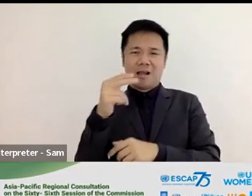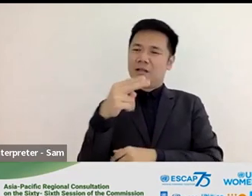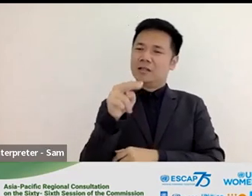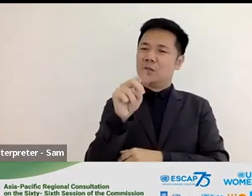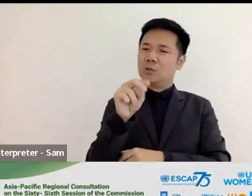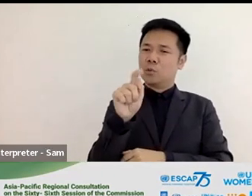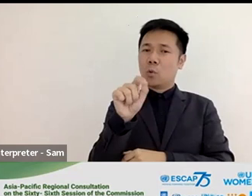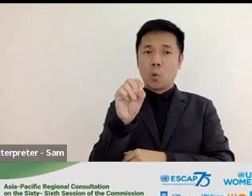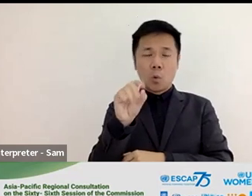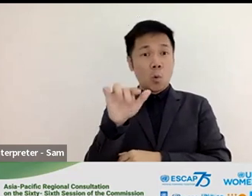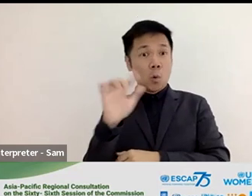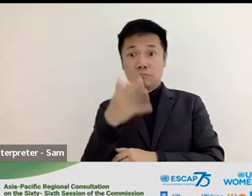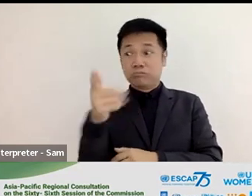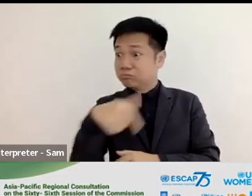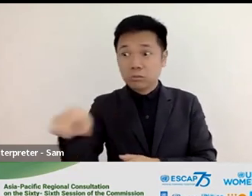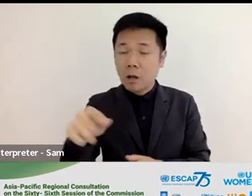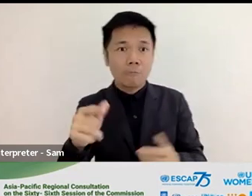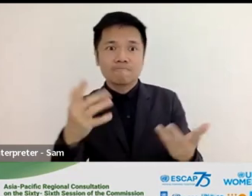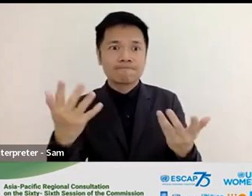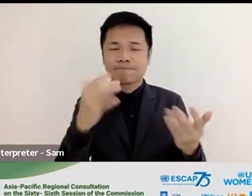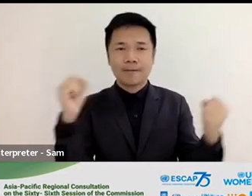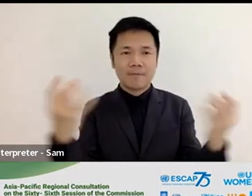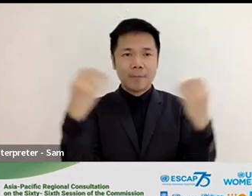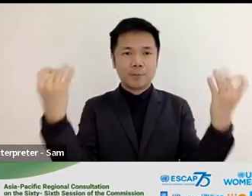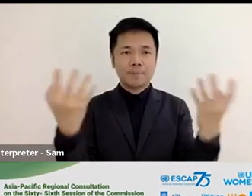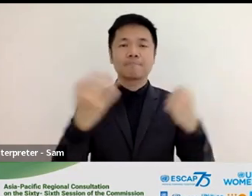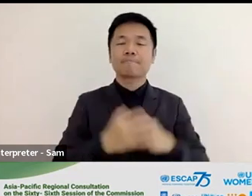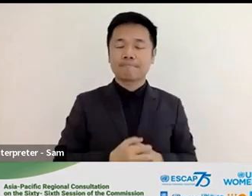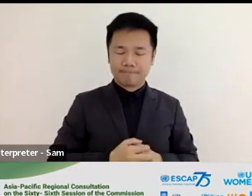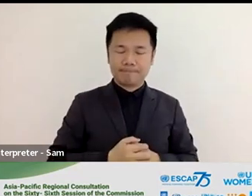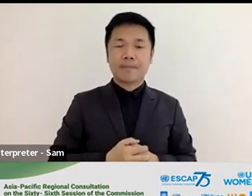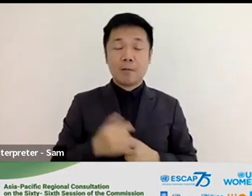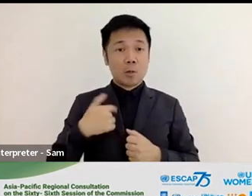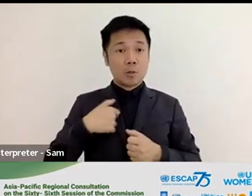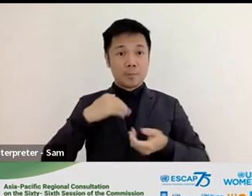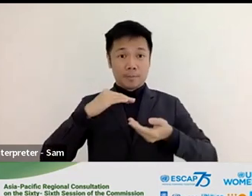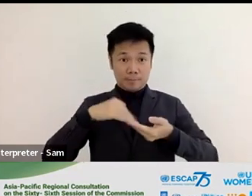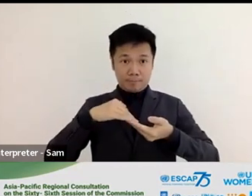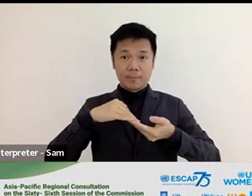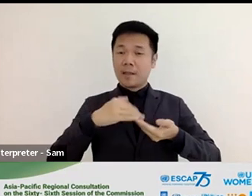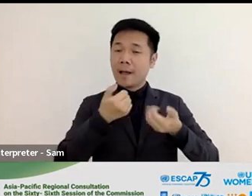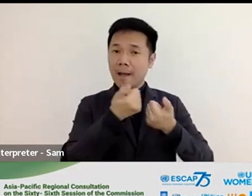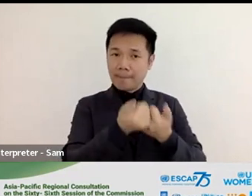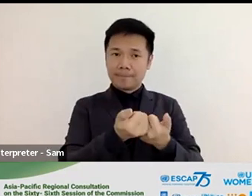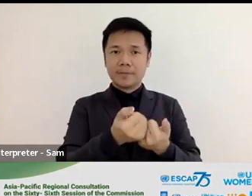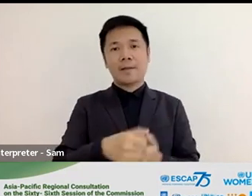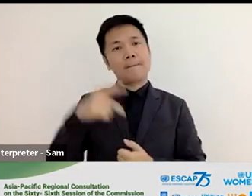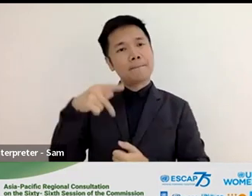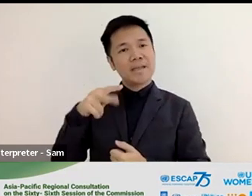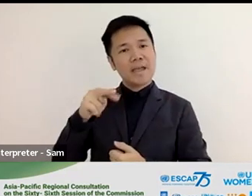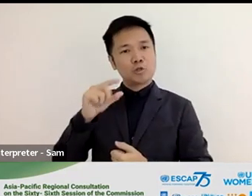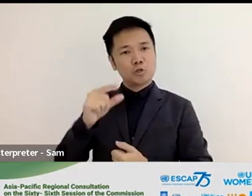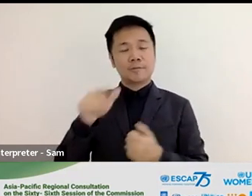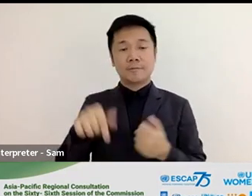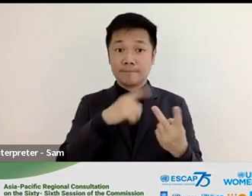COVID-19. So coming together as a coalition, we've also then been able to support partners in Papua New Guinea develop Mary Got